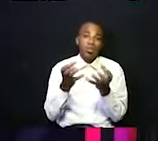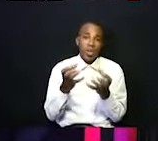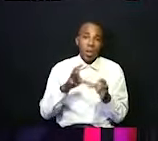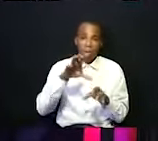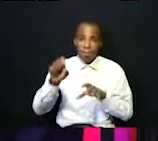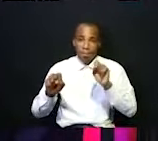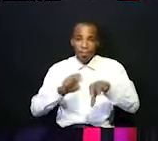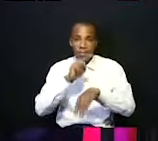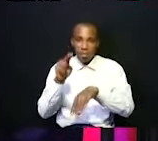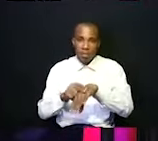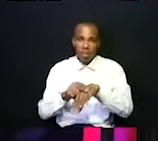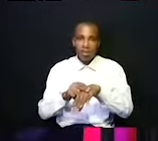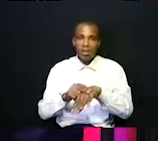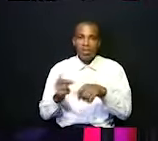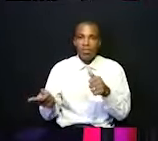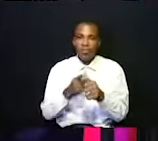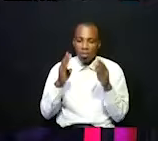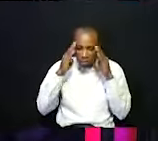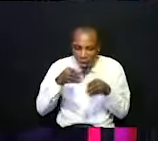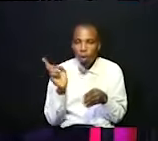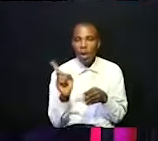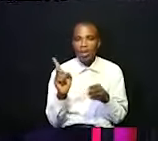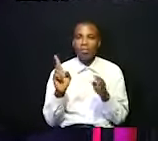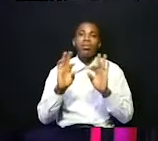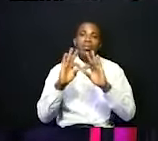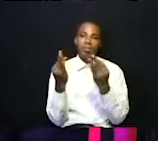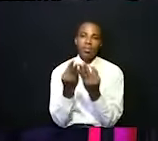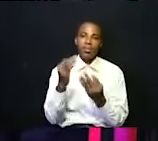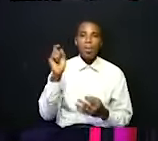us concentrate on the family.